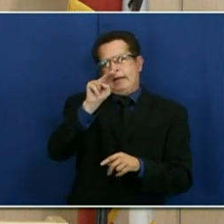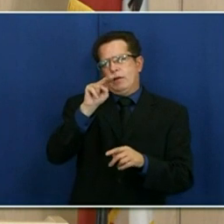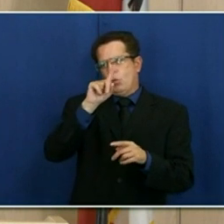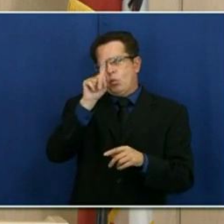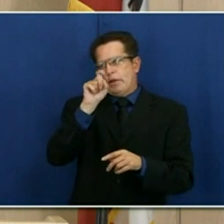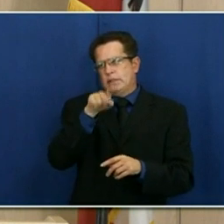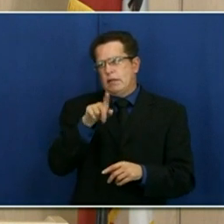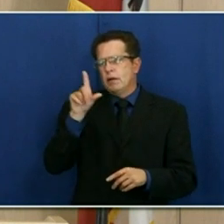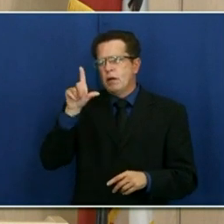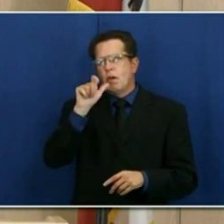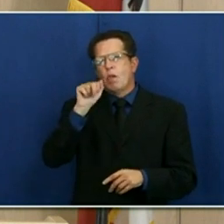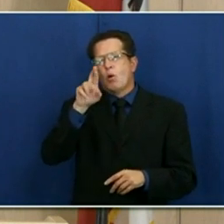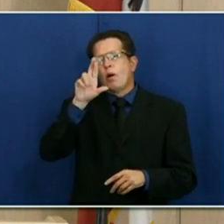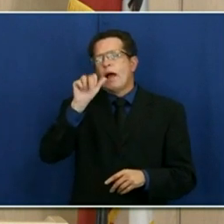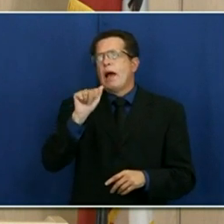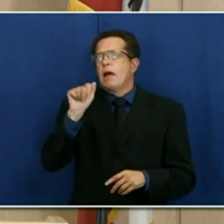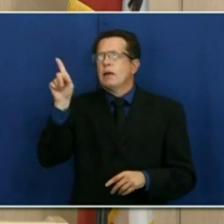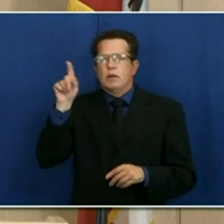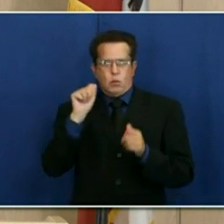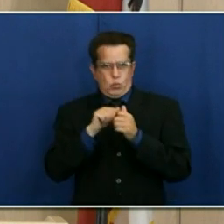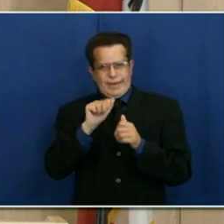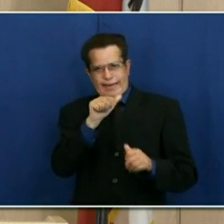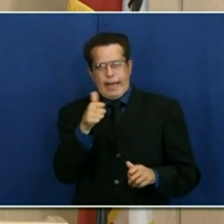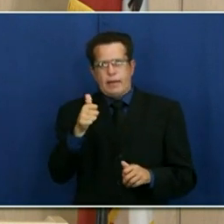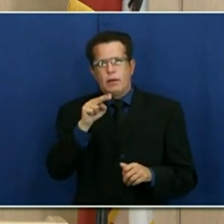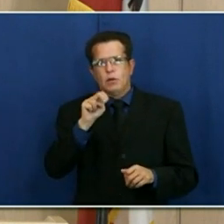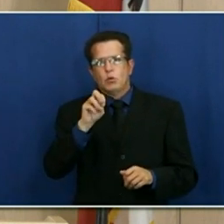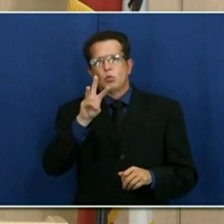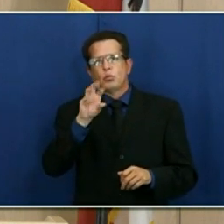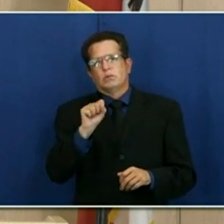Laura Acevedo with 10 News. Please state your question.